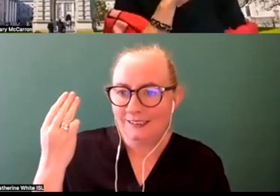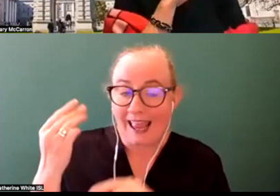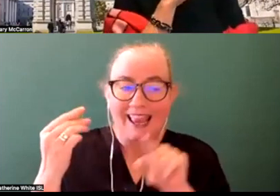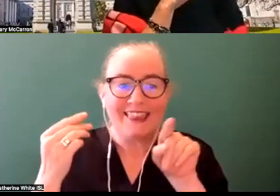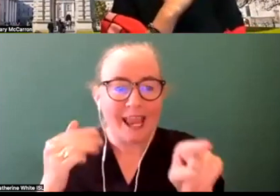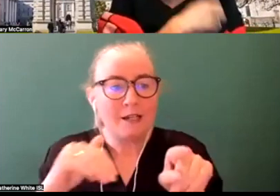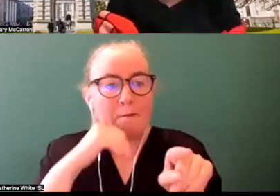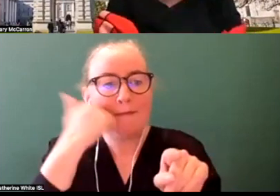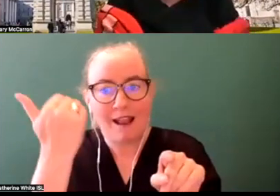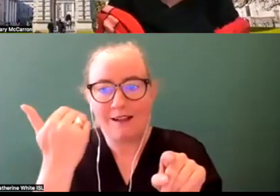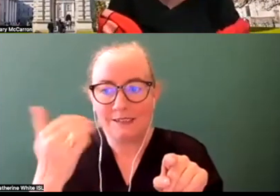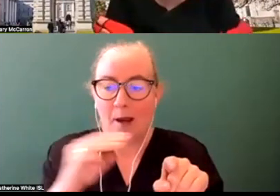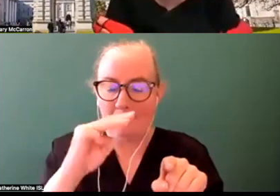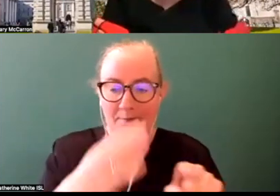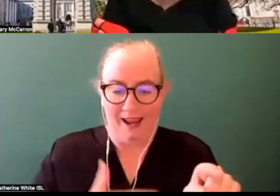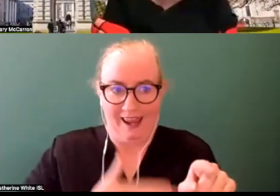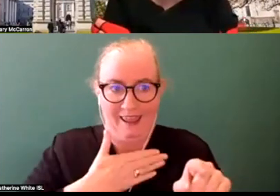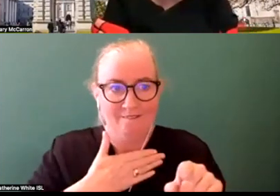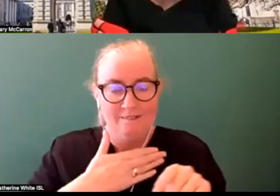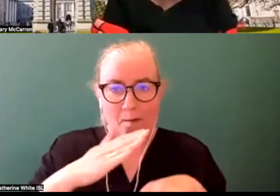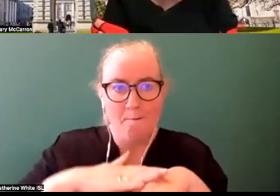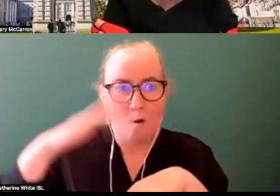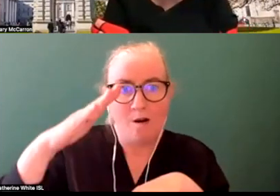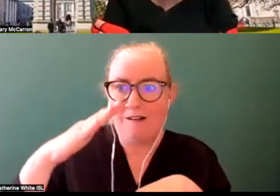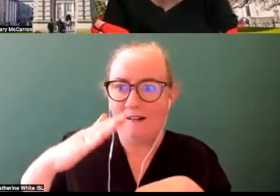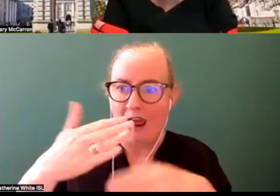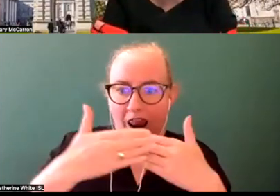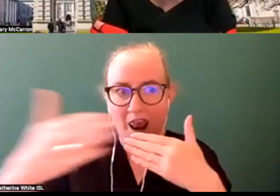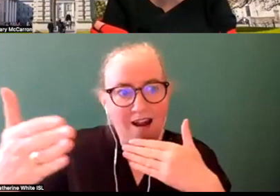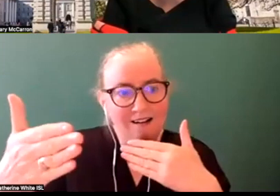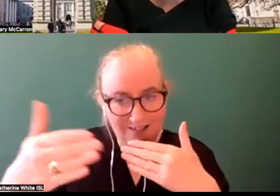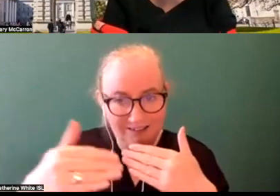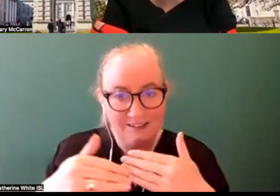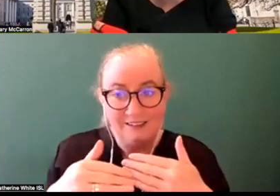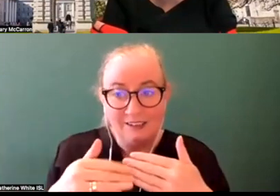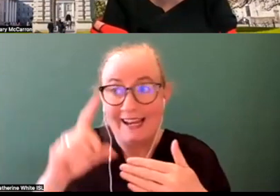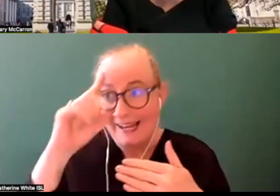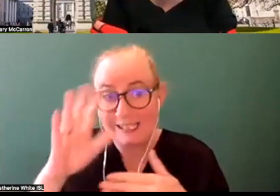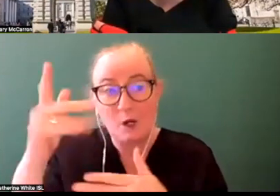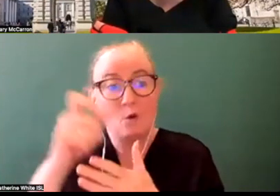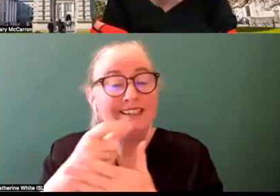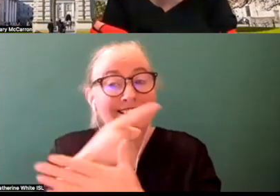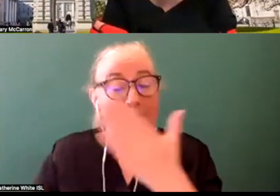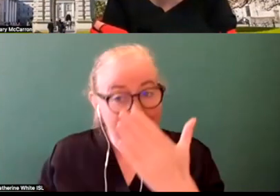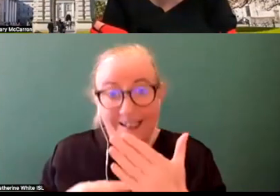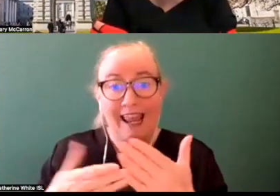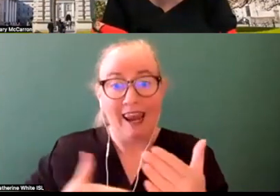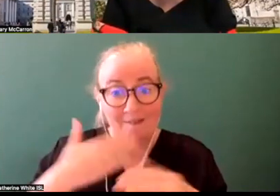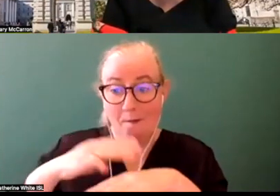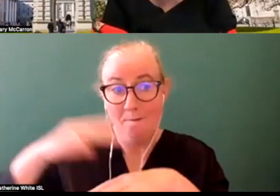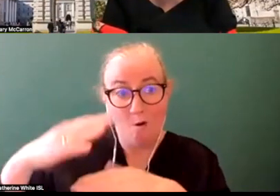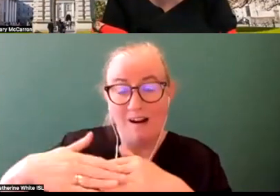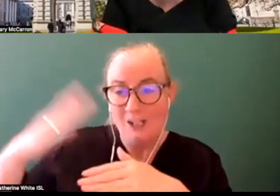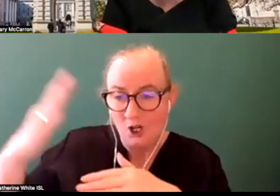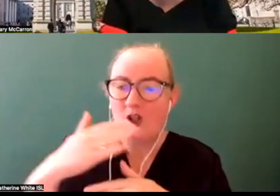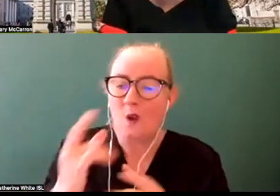the demographic in terms of aging has changed amongst the intellectual disability population. So as health